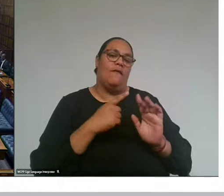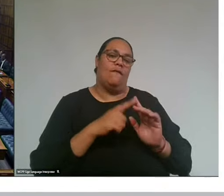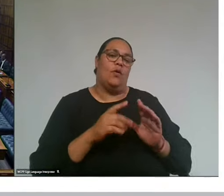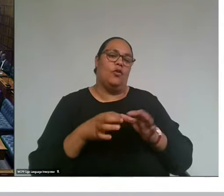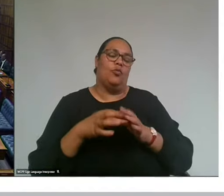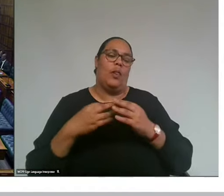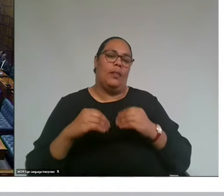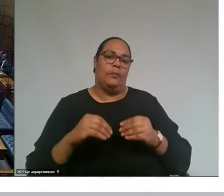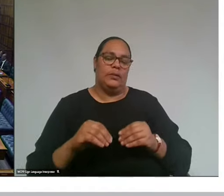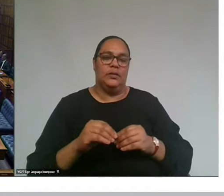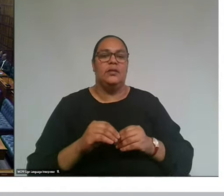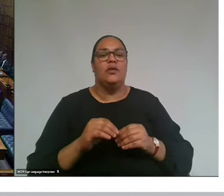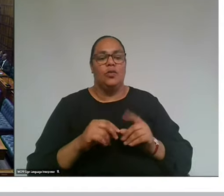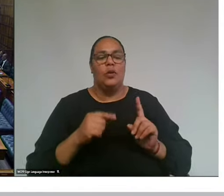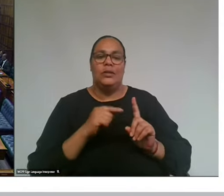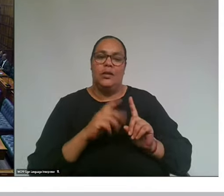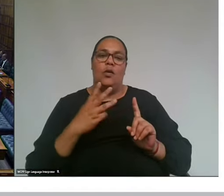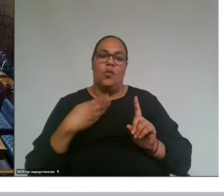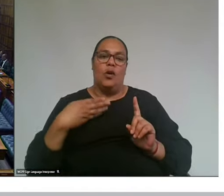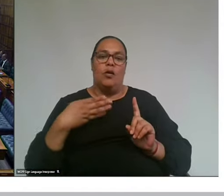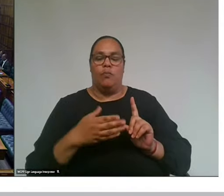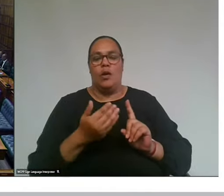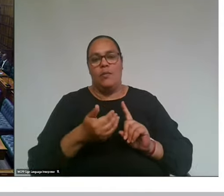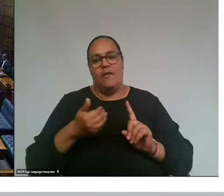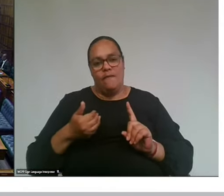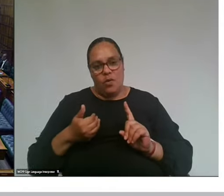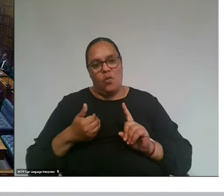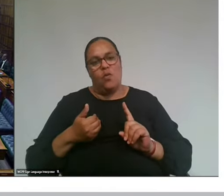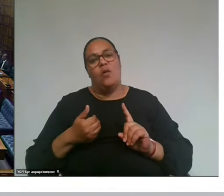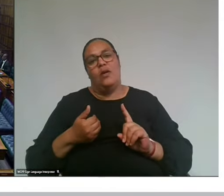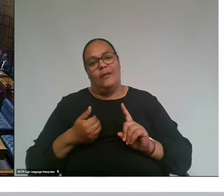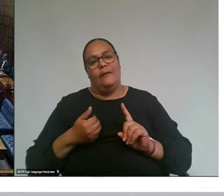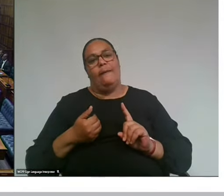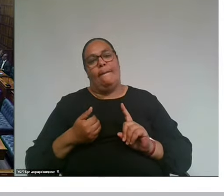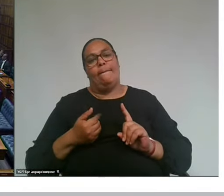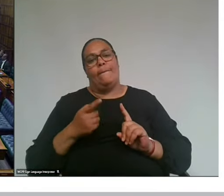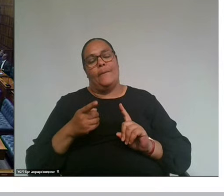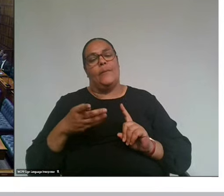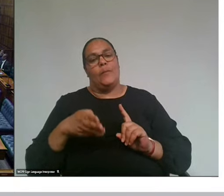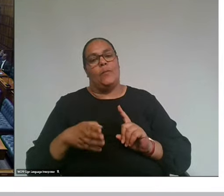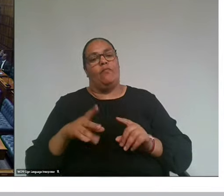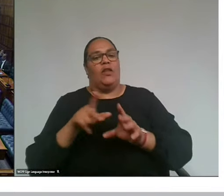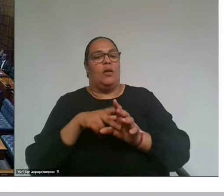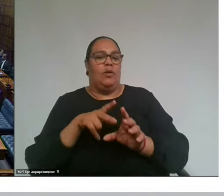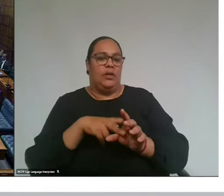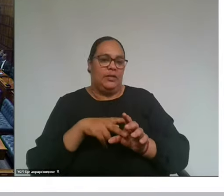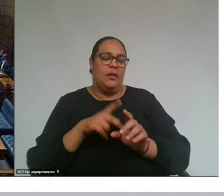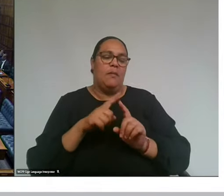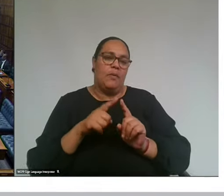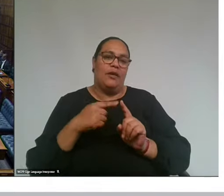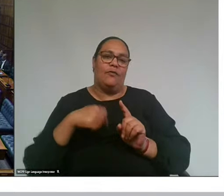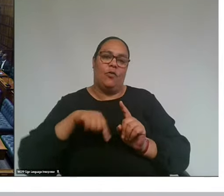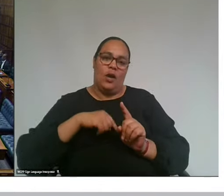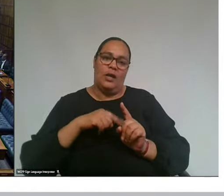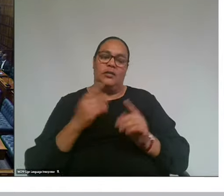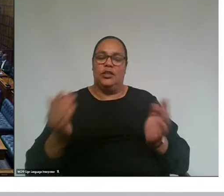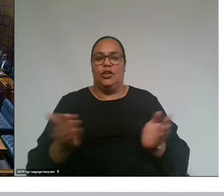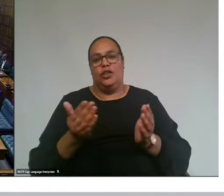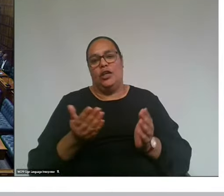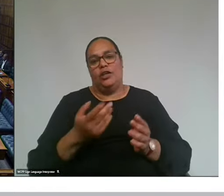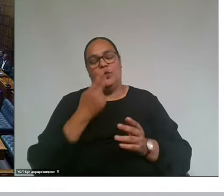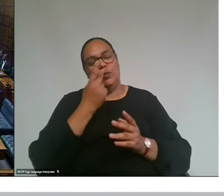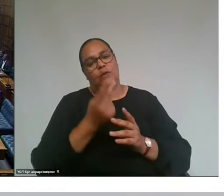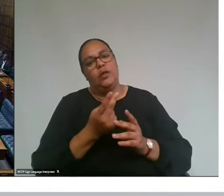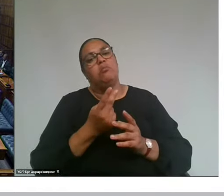small businesses so he was here earlier and was uh attending and participating which for us is encouraging to